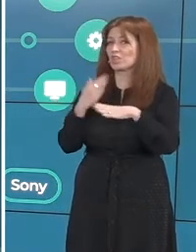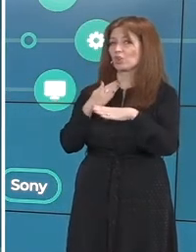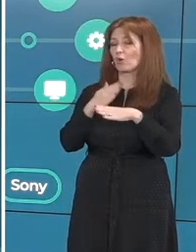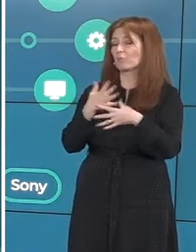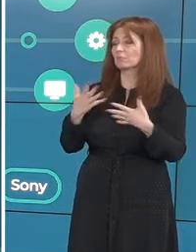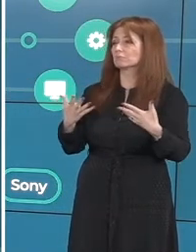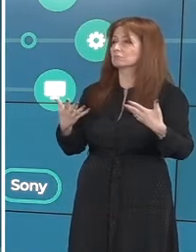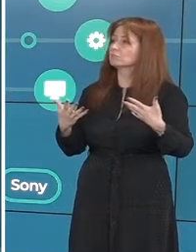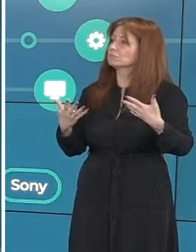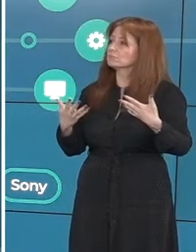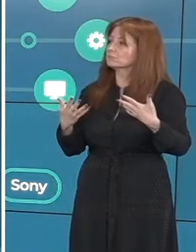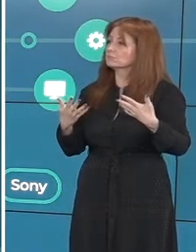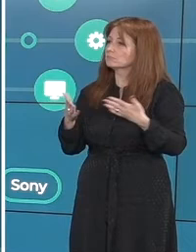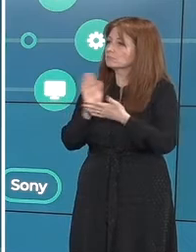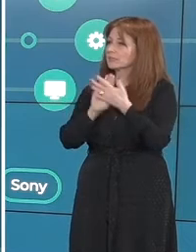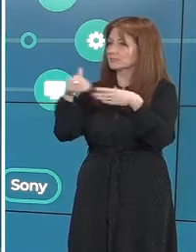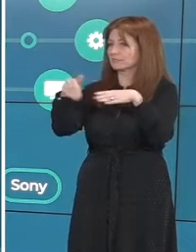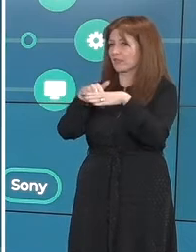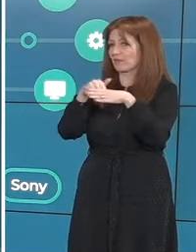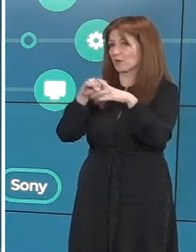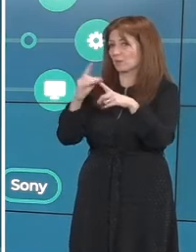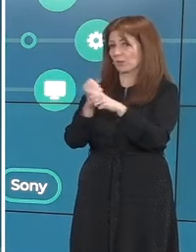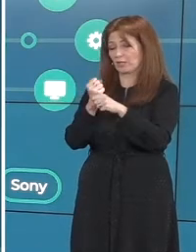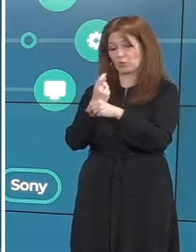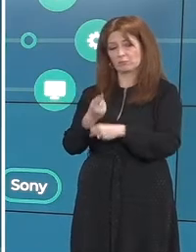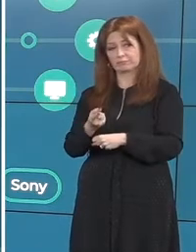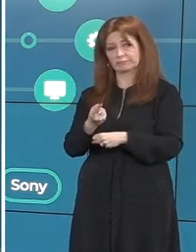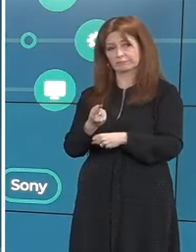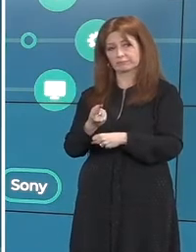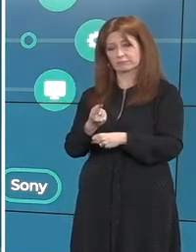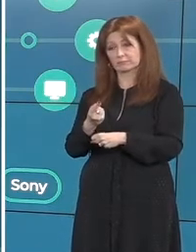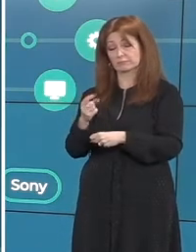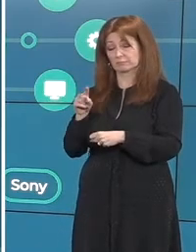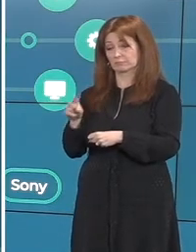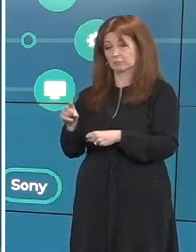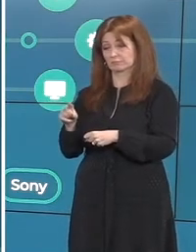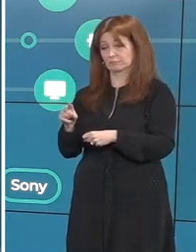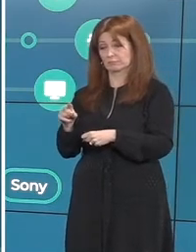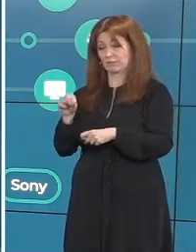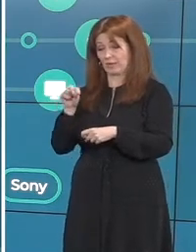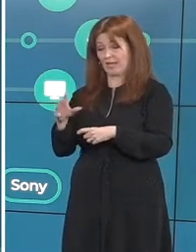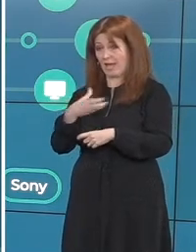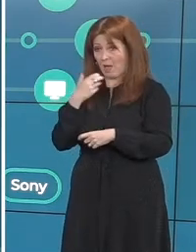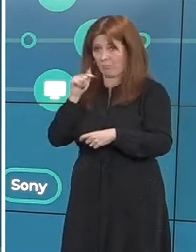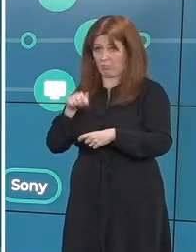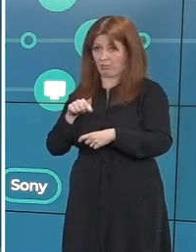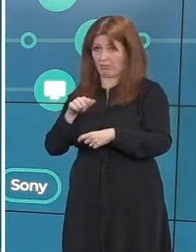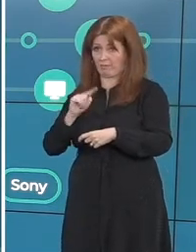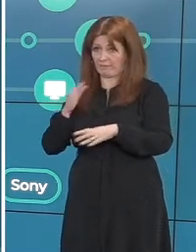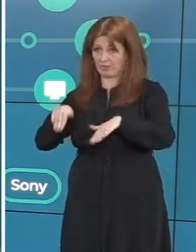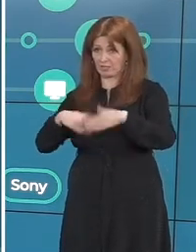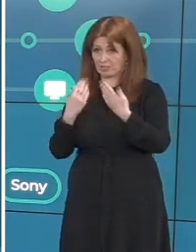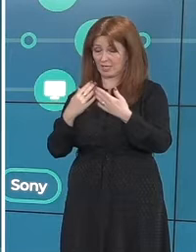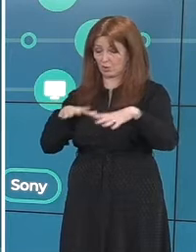and make it a part of what they do? And I think, at Apple, one of the things we try and do from day one as you go through your